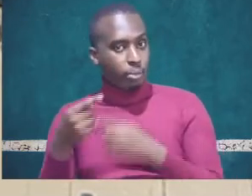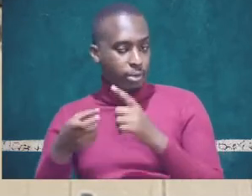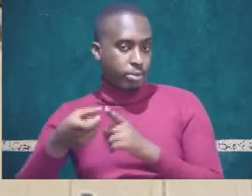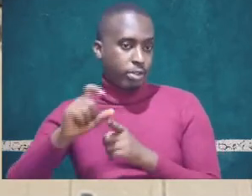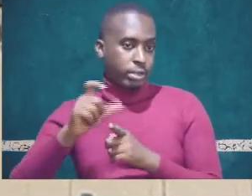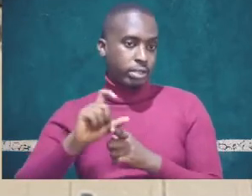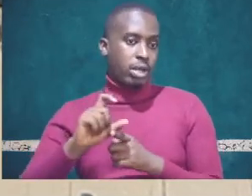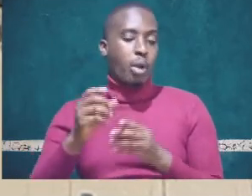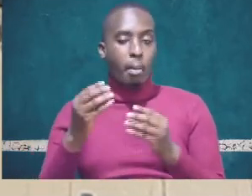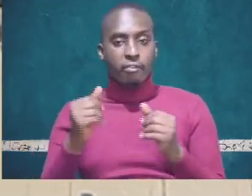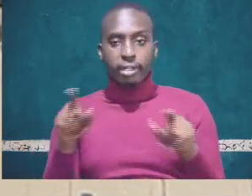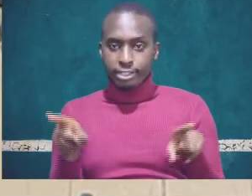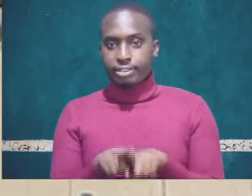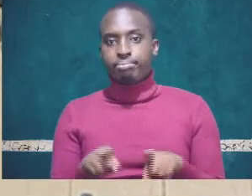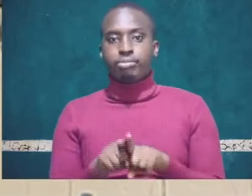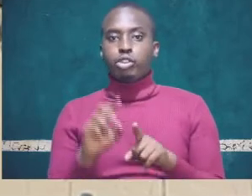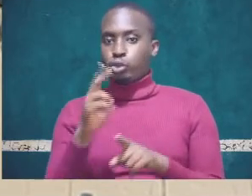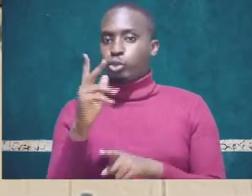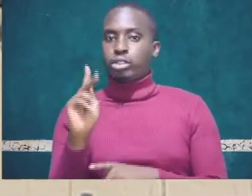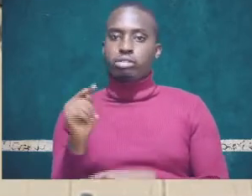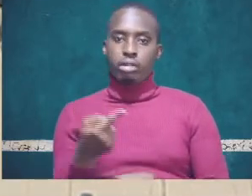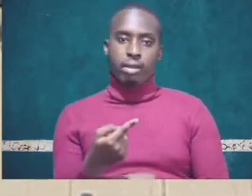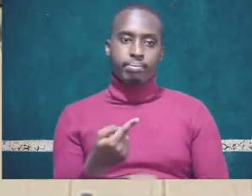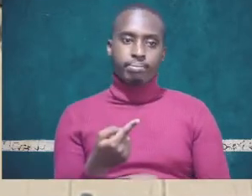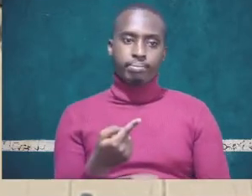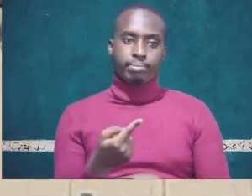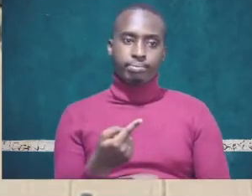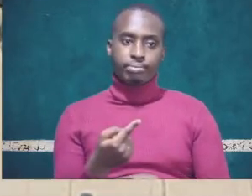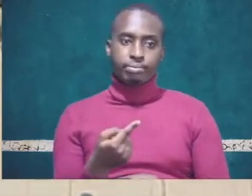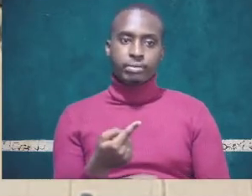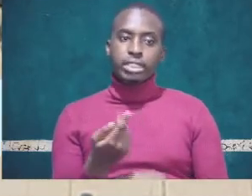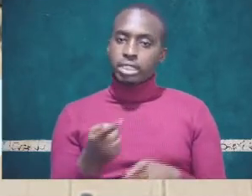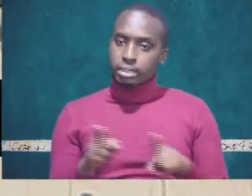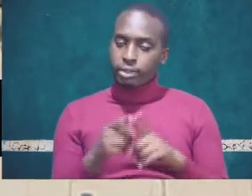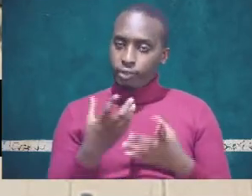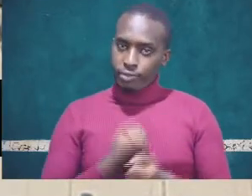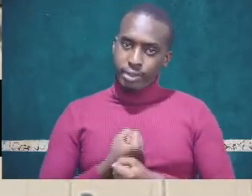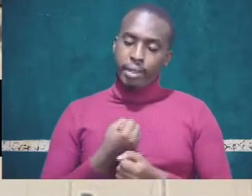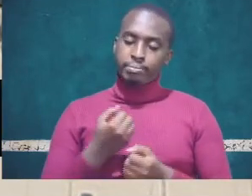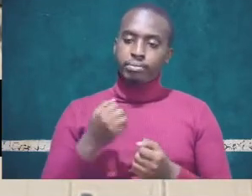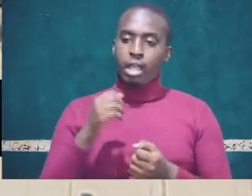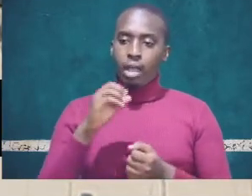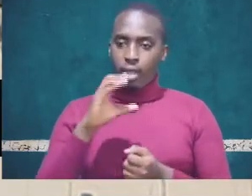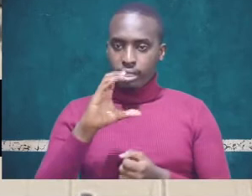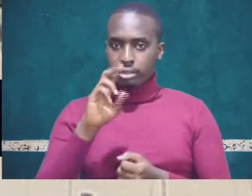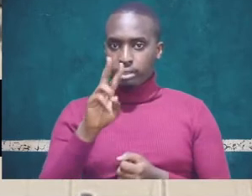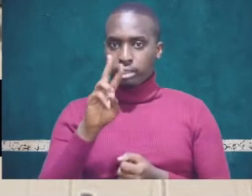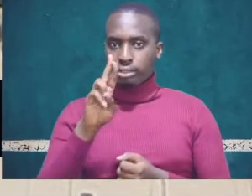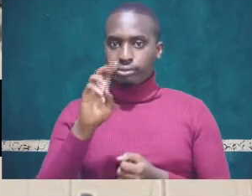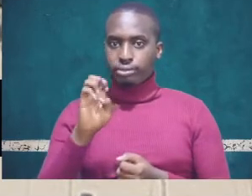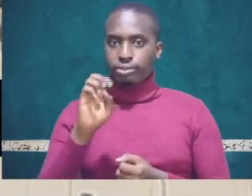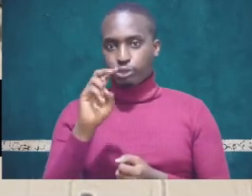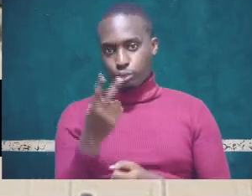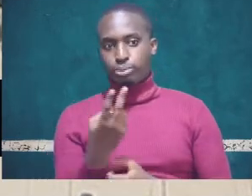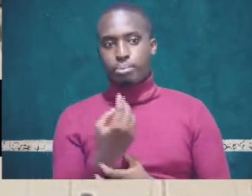at a constant price, maybe to Q2. And here we shall have our demand